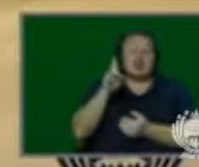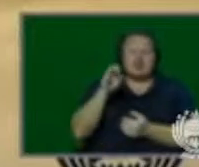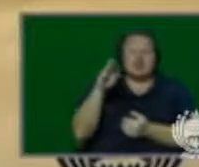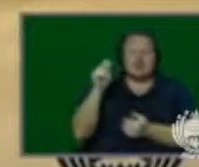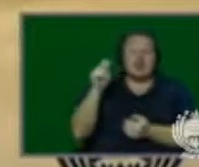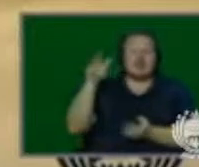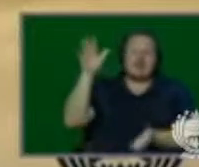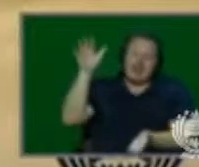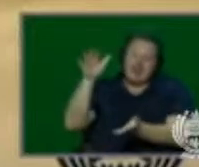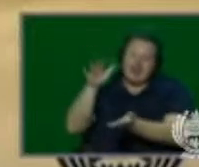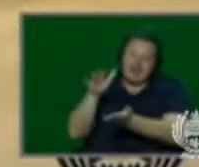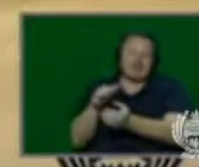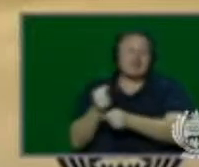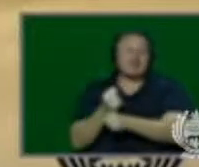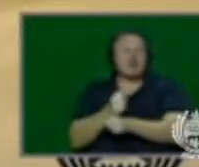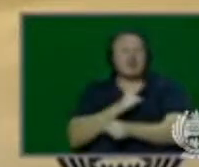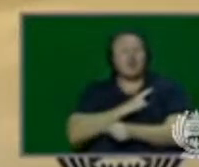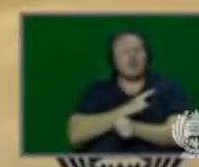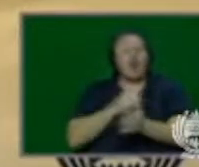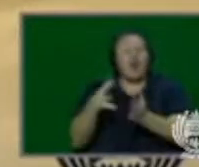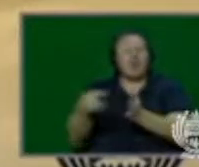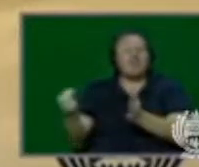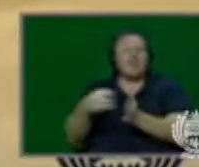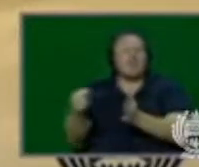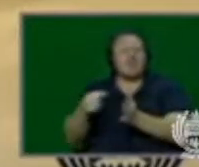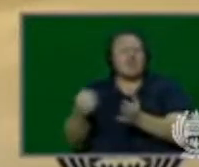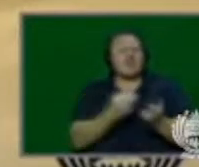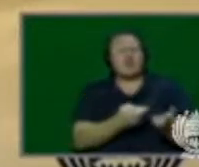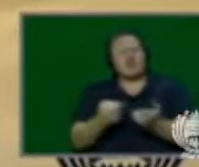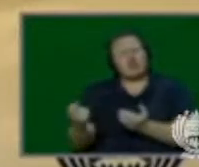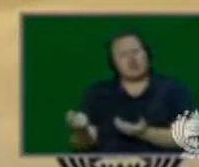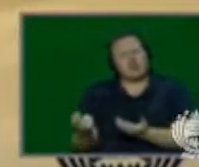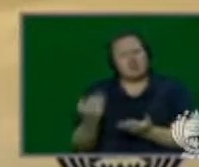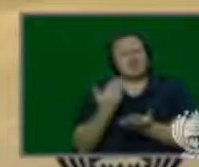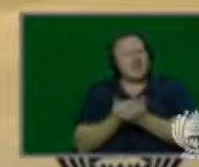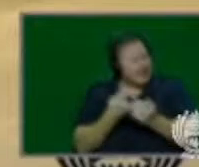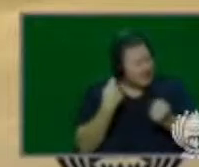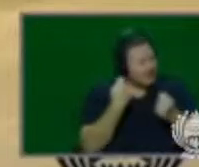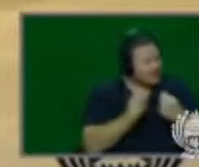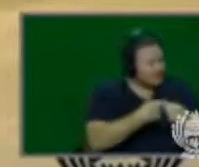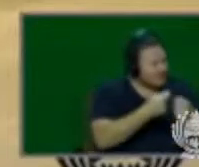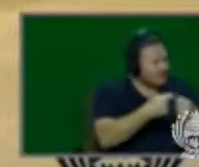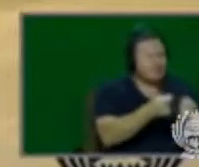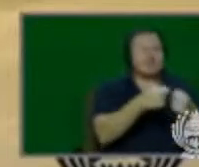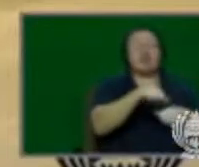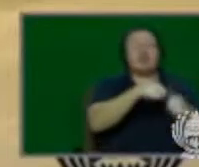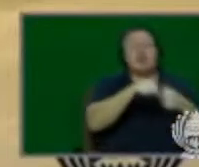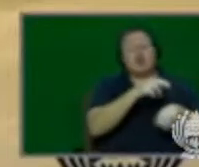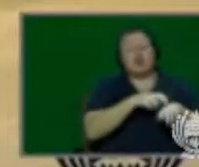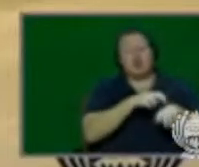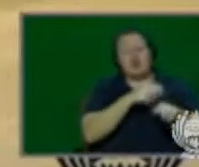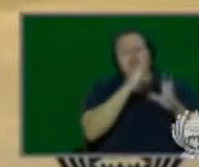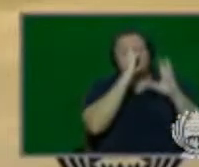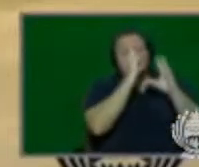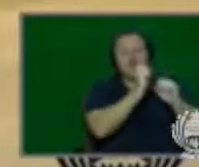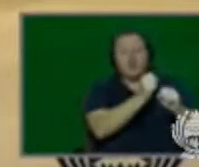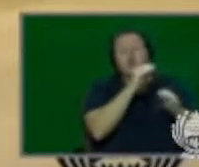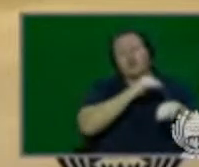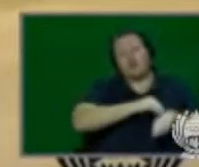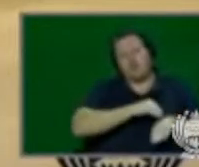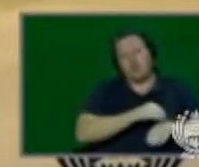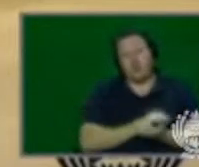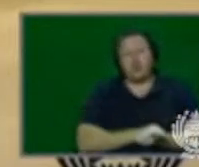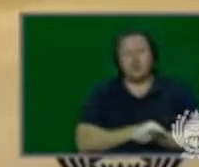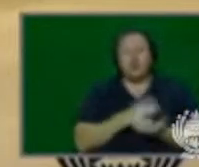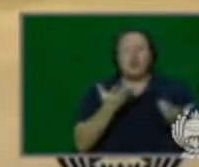taking away resources that could otherwise be spent on our pressing social needs or to